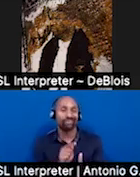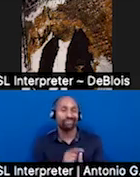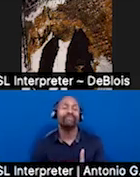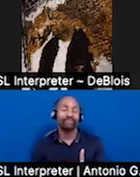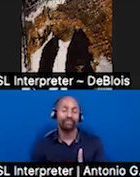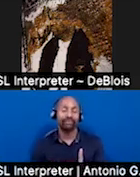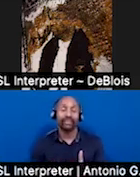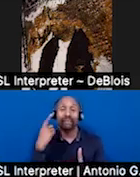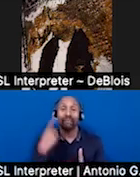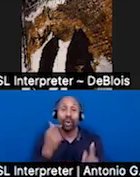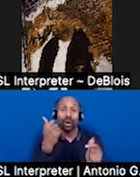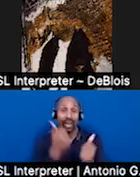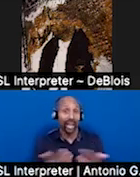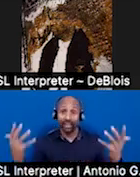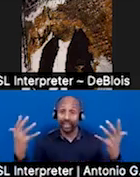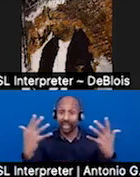for everything to be